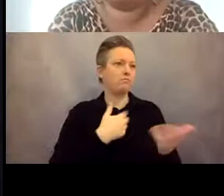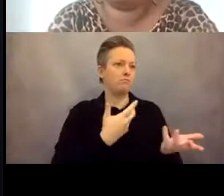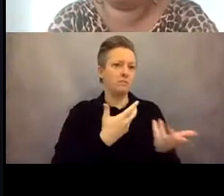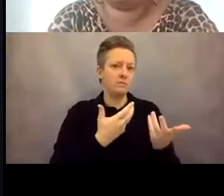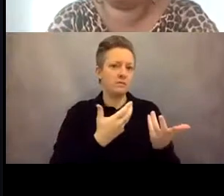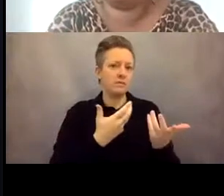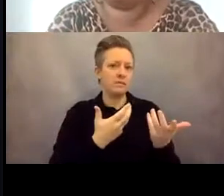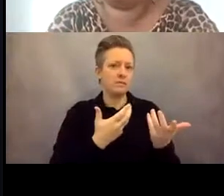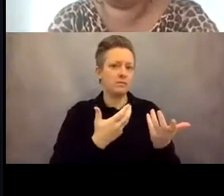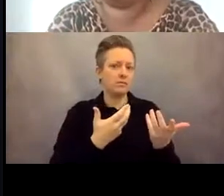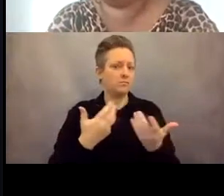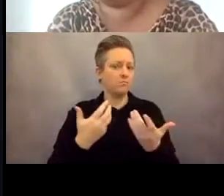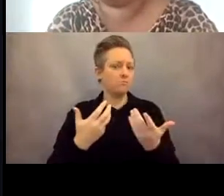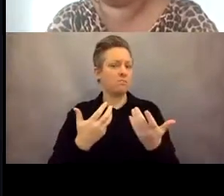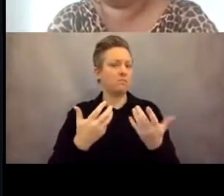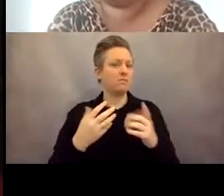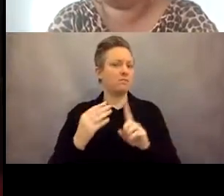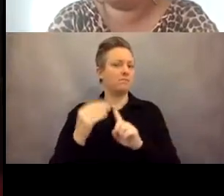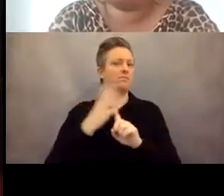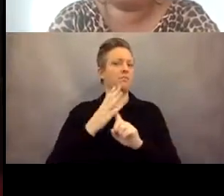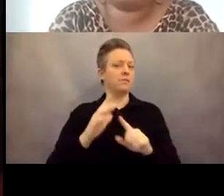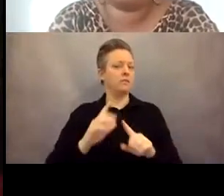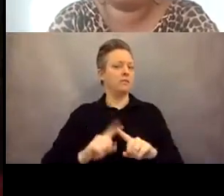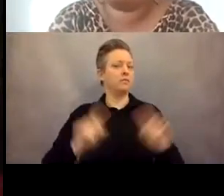all be affected by that so differently.